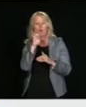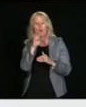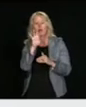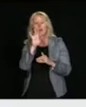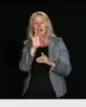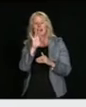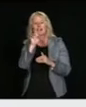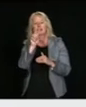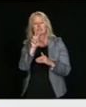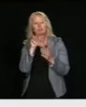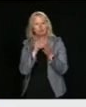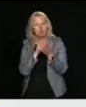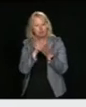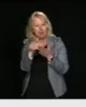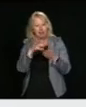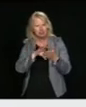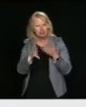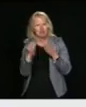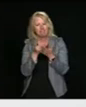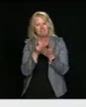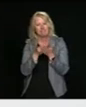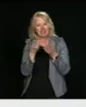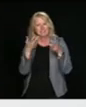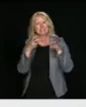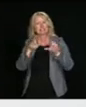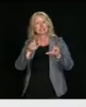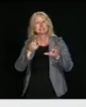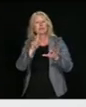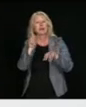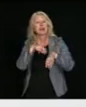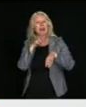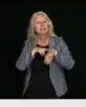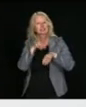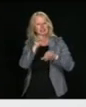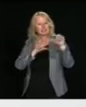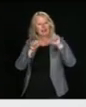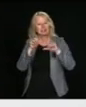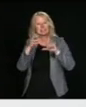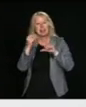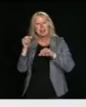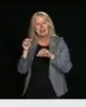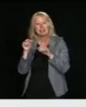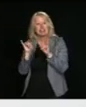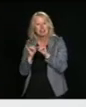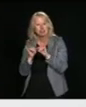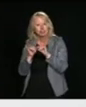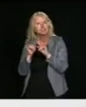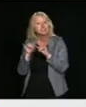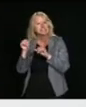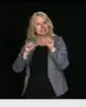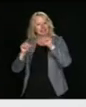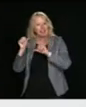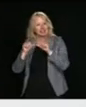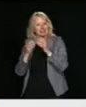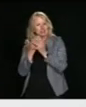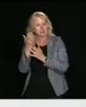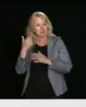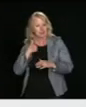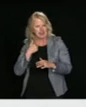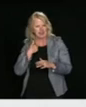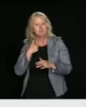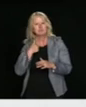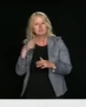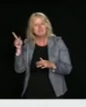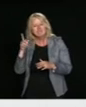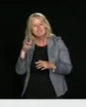funding by the Natural Sciences and Engineering Research Council of Canada through its Discovery Research Program, which